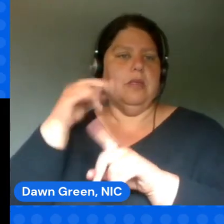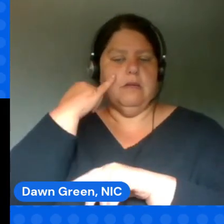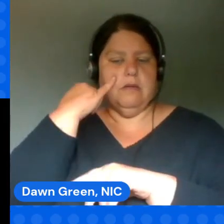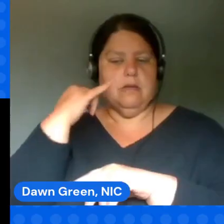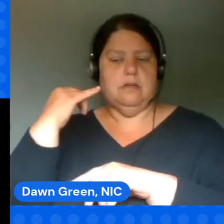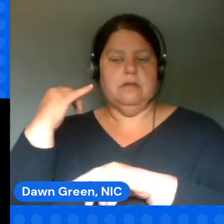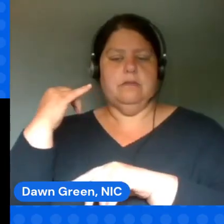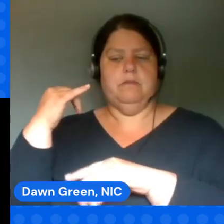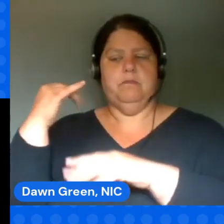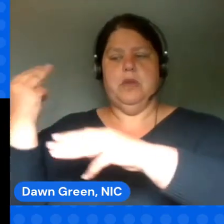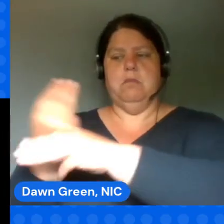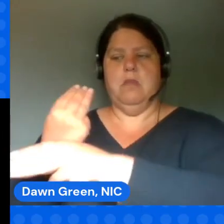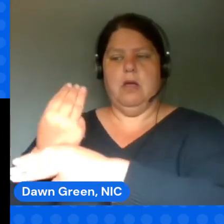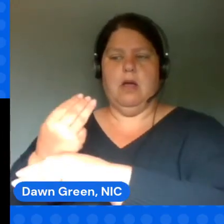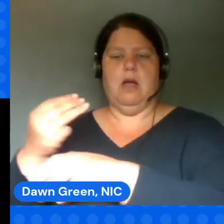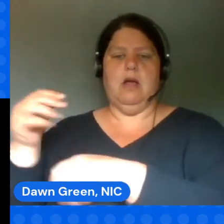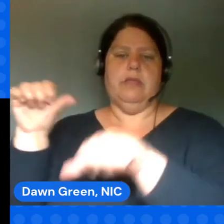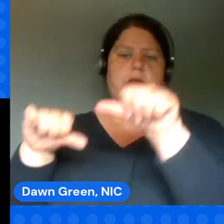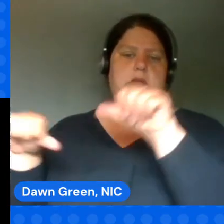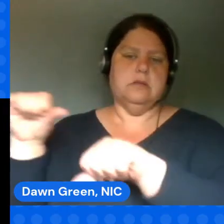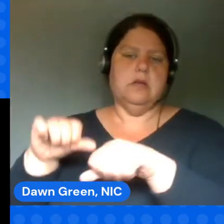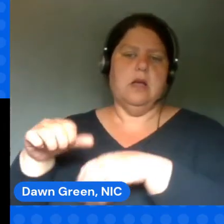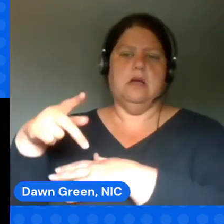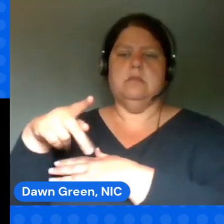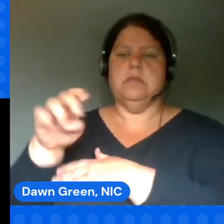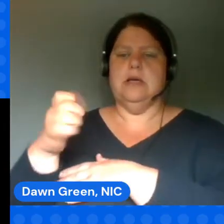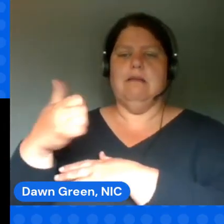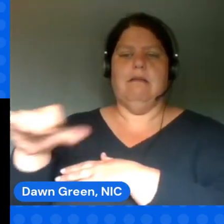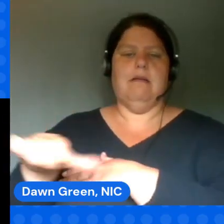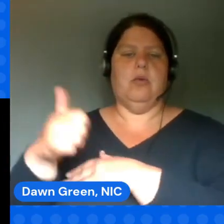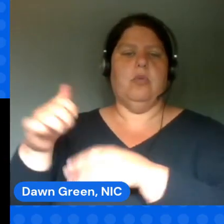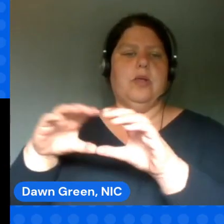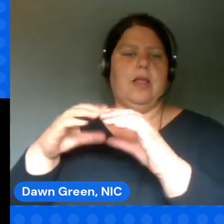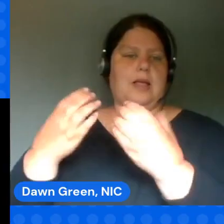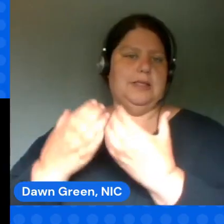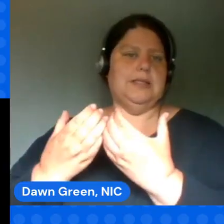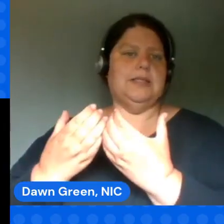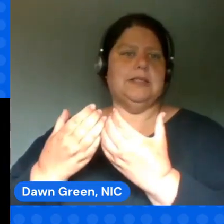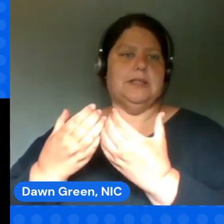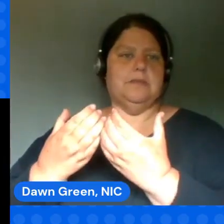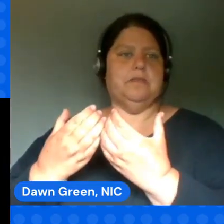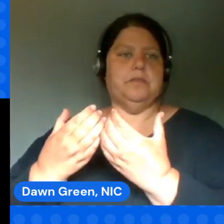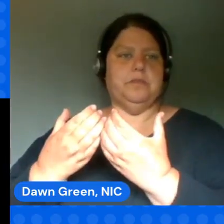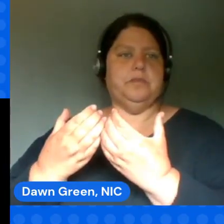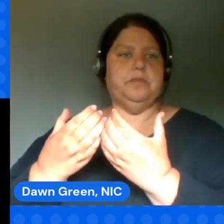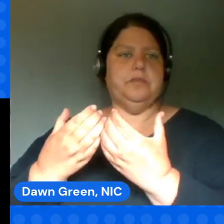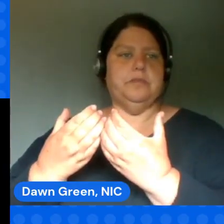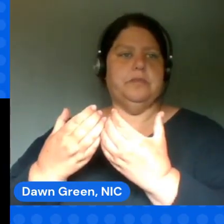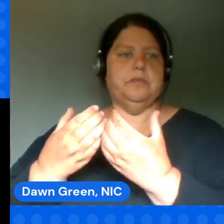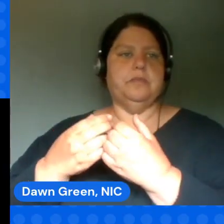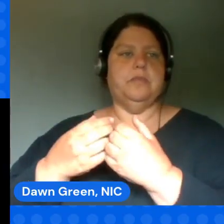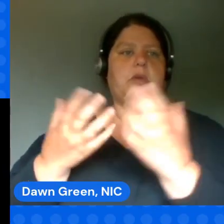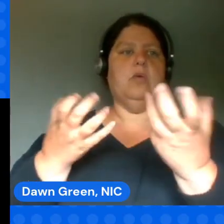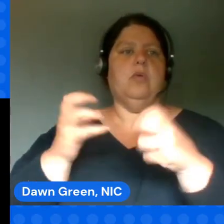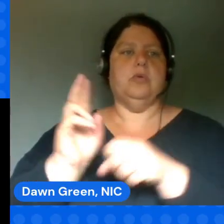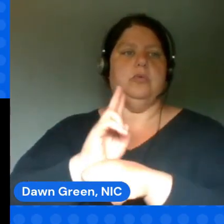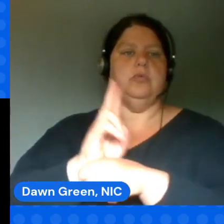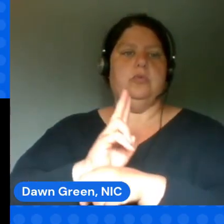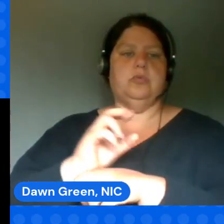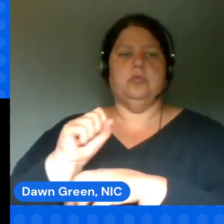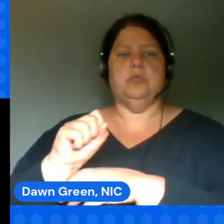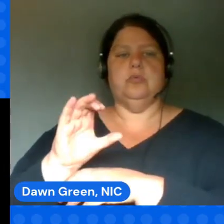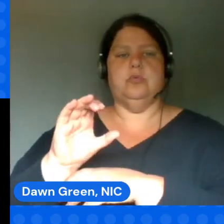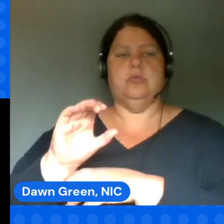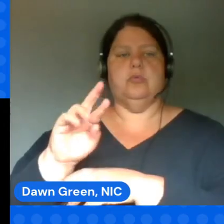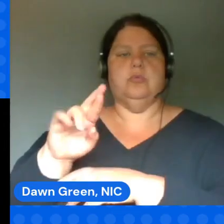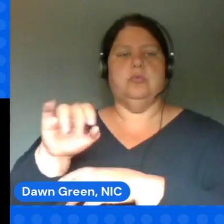science or PE or any other class for that matter um, would want to utilize Scratch as a way for their